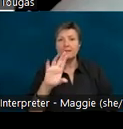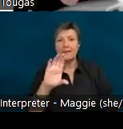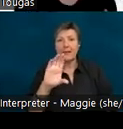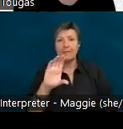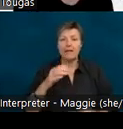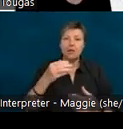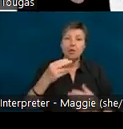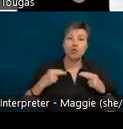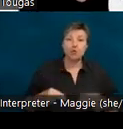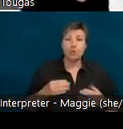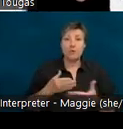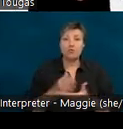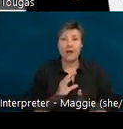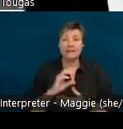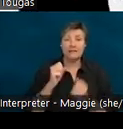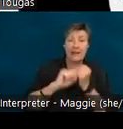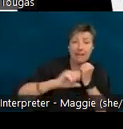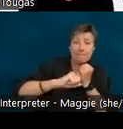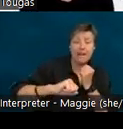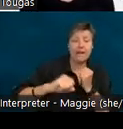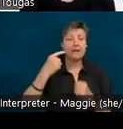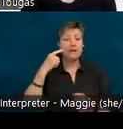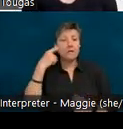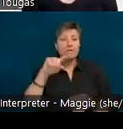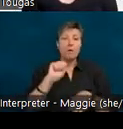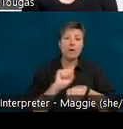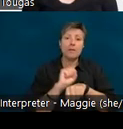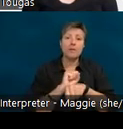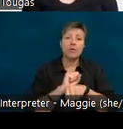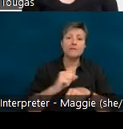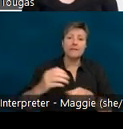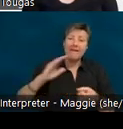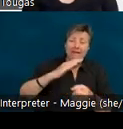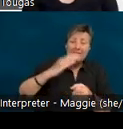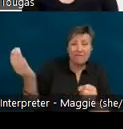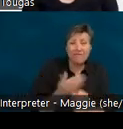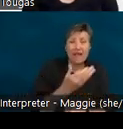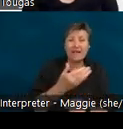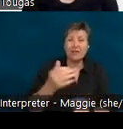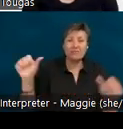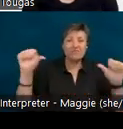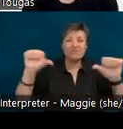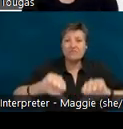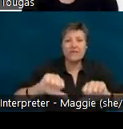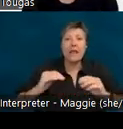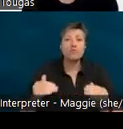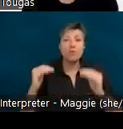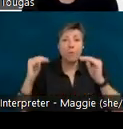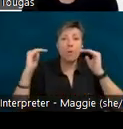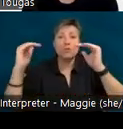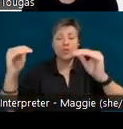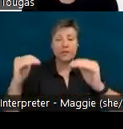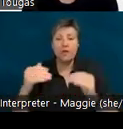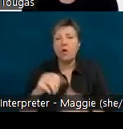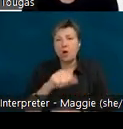of trans employees report having been fired, denied promotion, or experiencing another form of mistreatment in the workplace